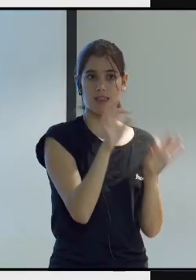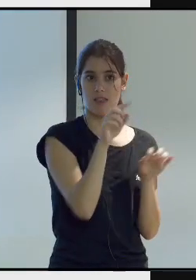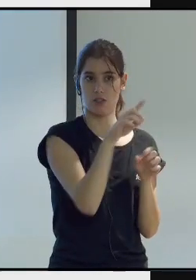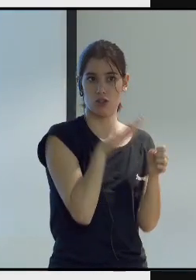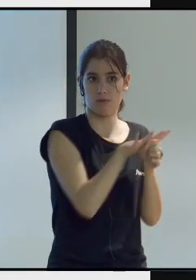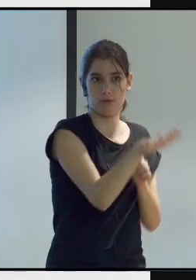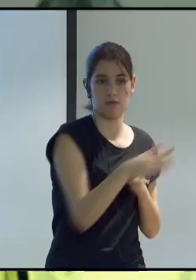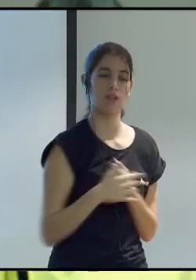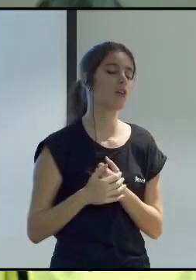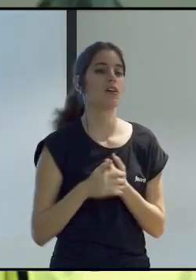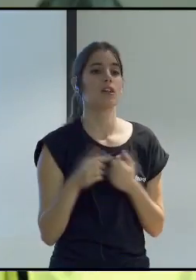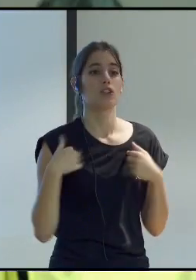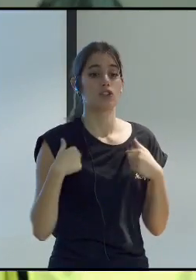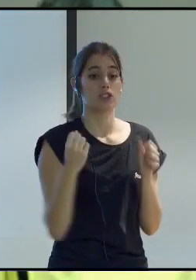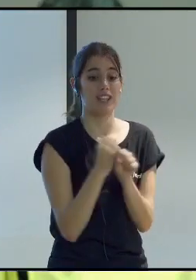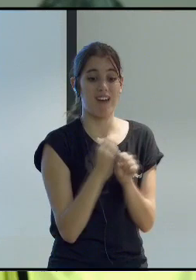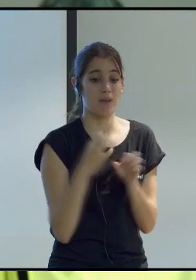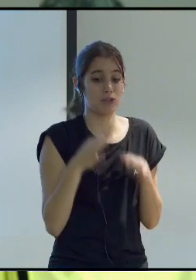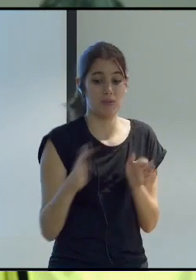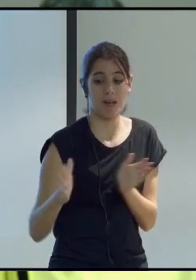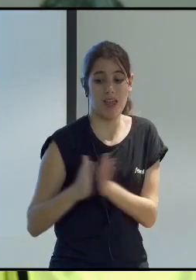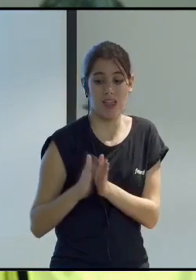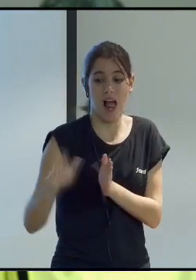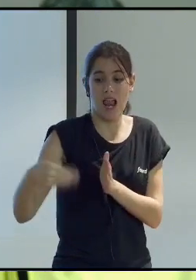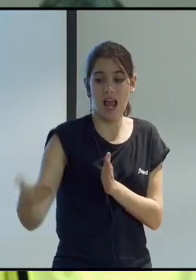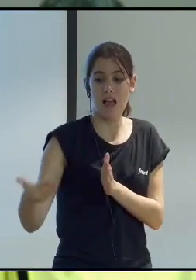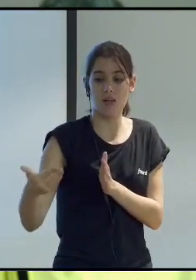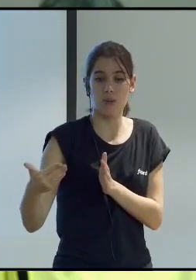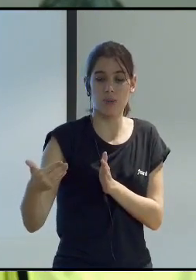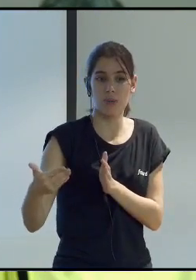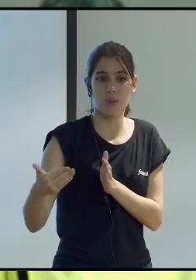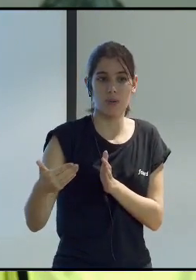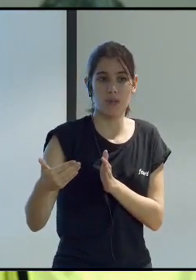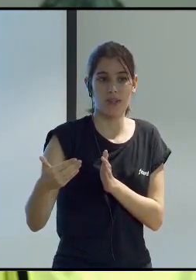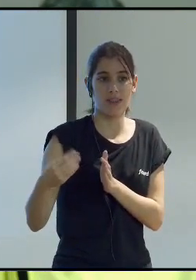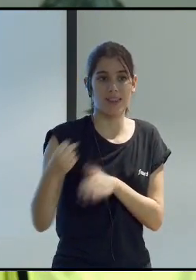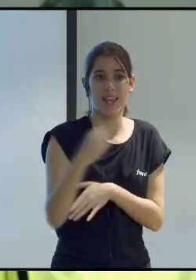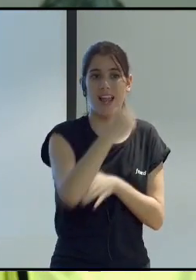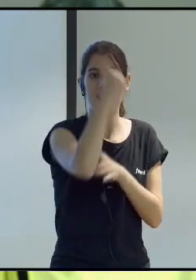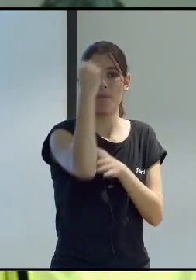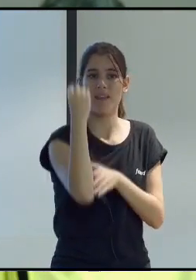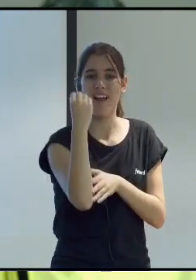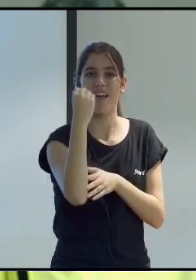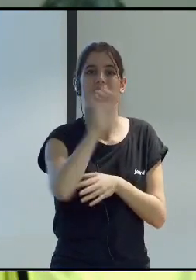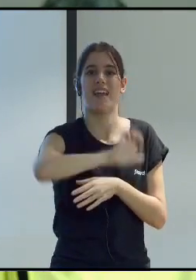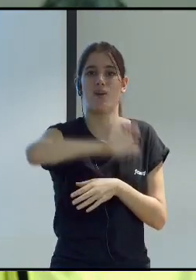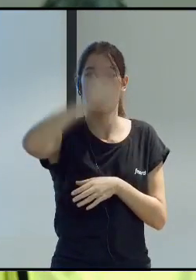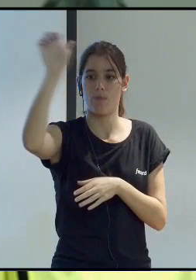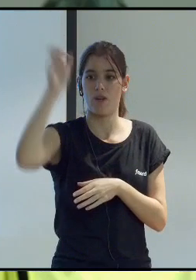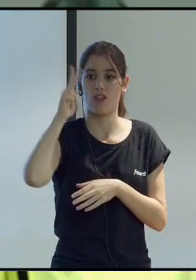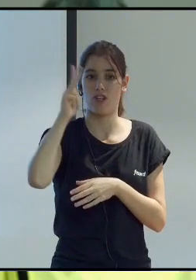very closely with reporters on the European Pillar of Social Rights. We don't want them only to speak